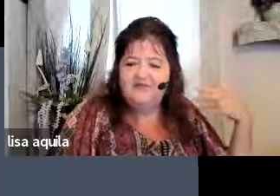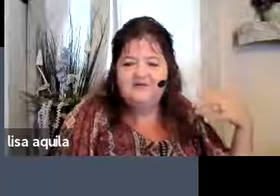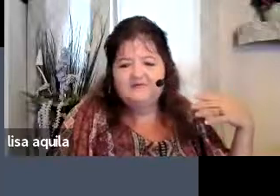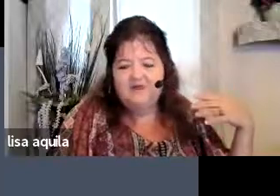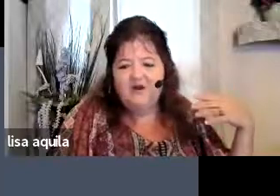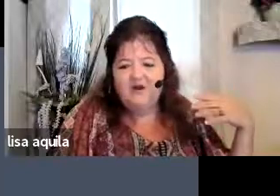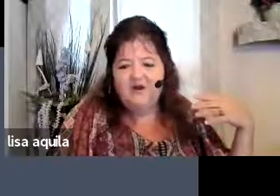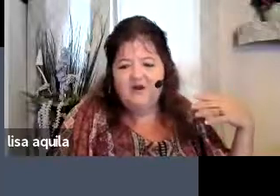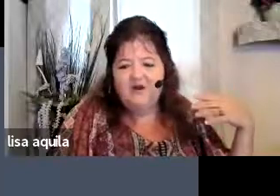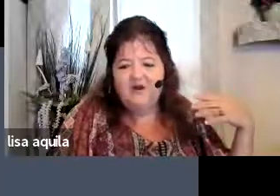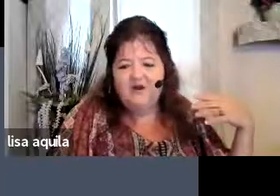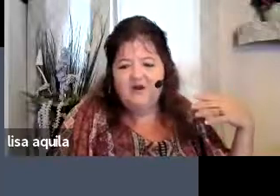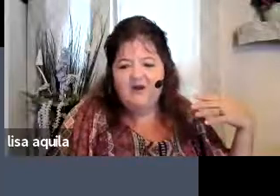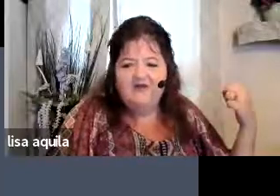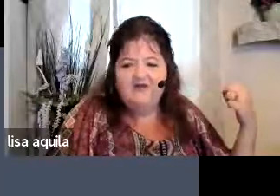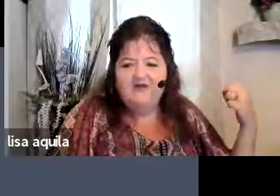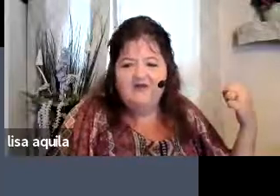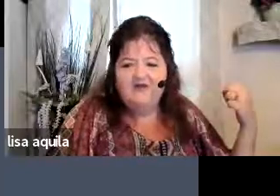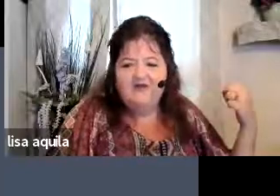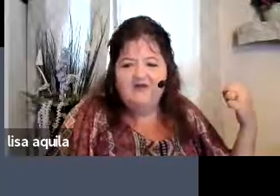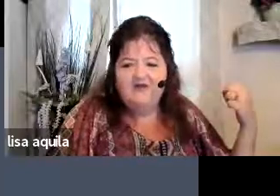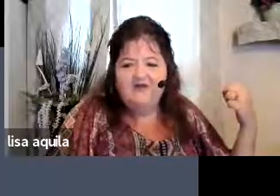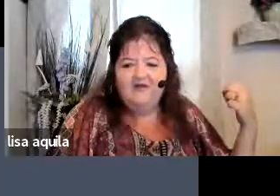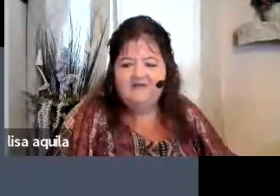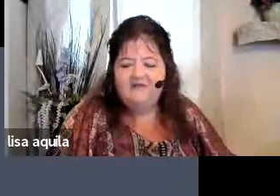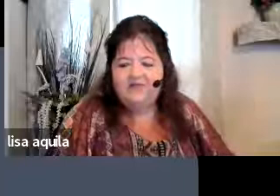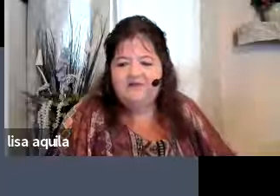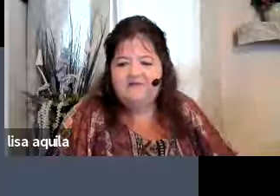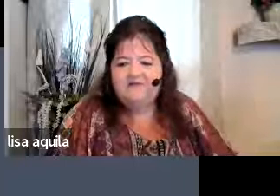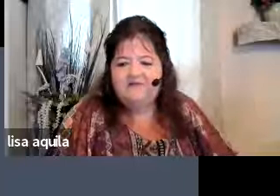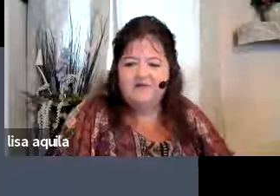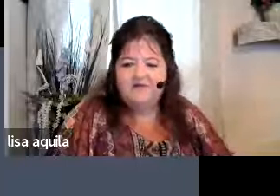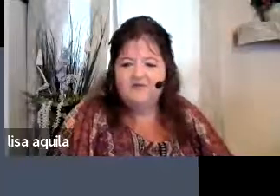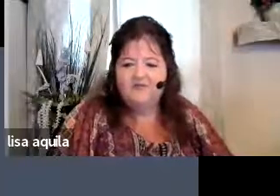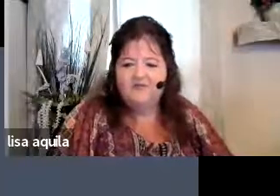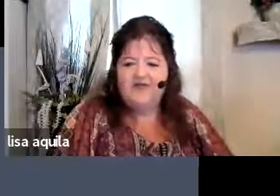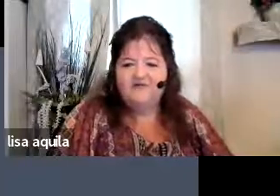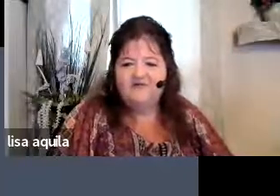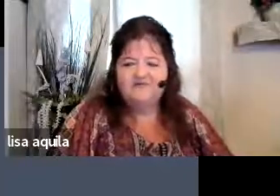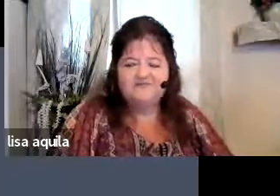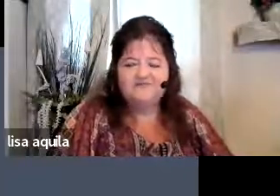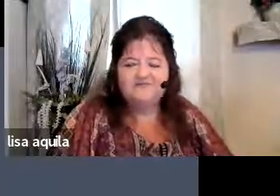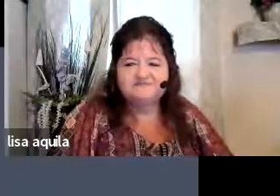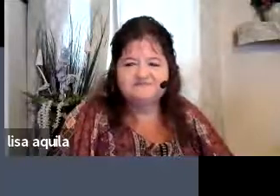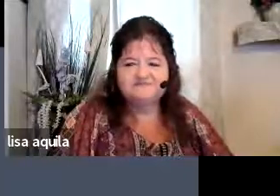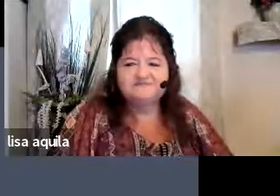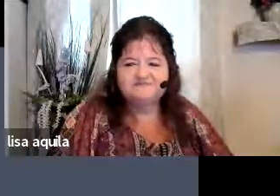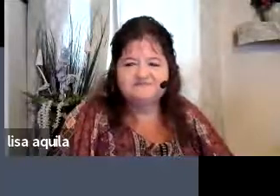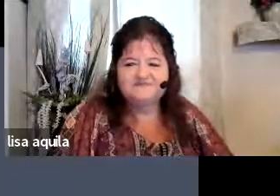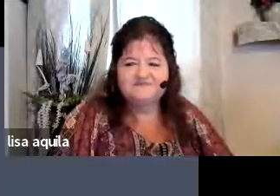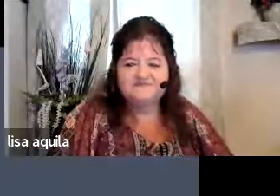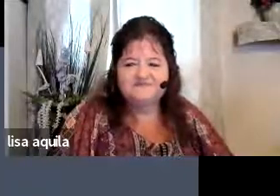white with dark hair, wearing an Aztec type print shirt with a headphone.